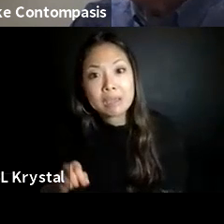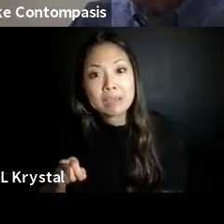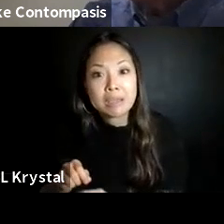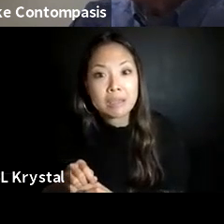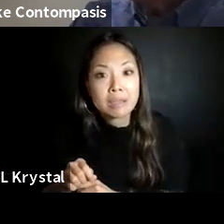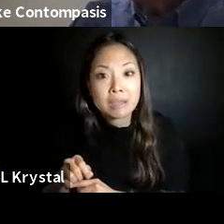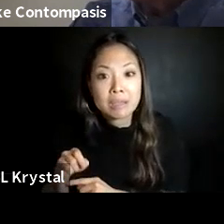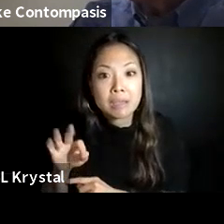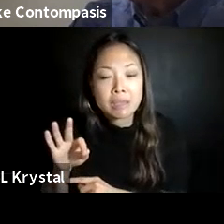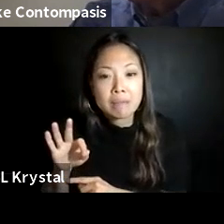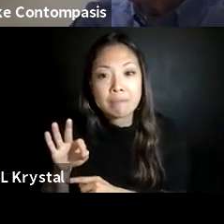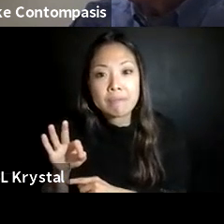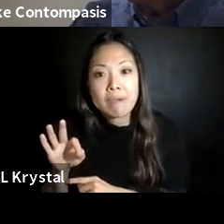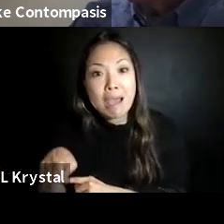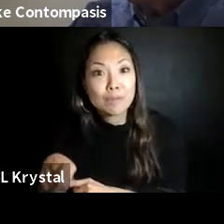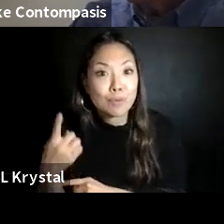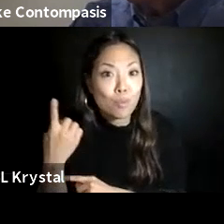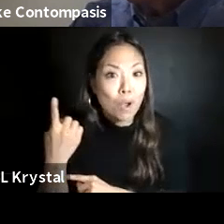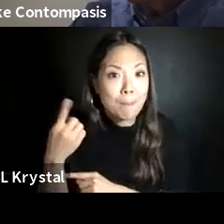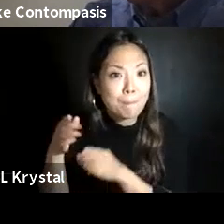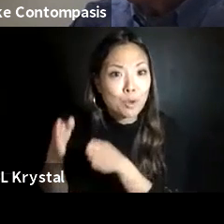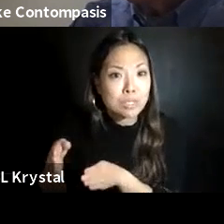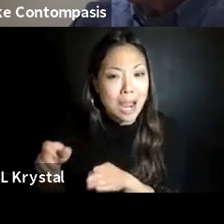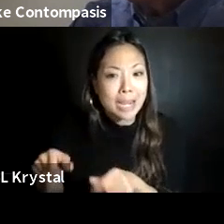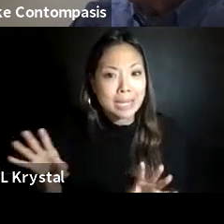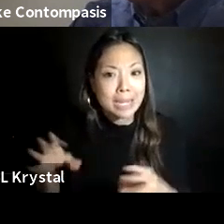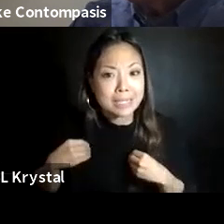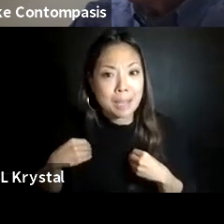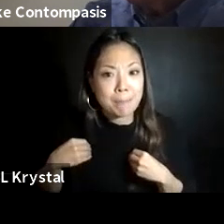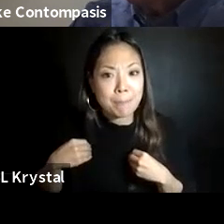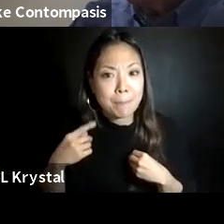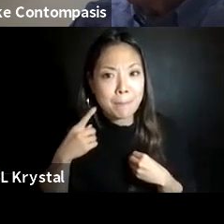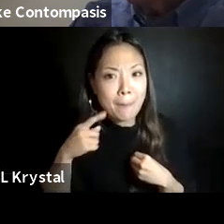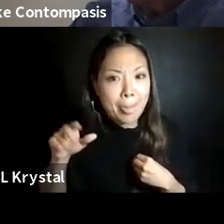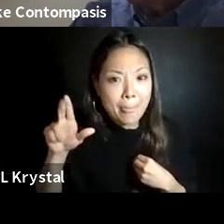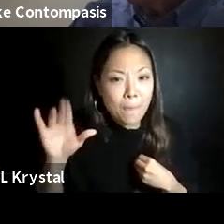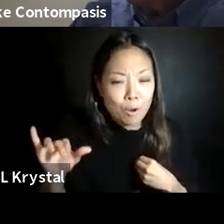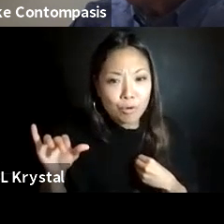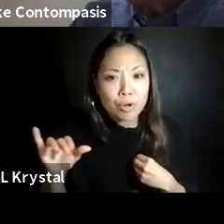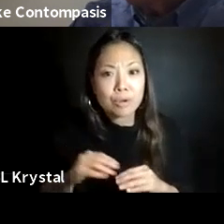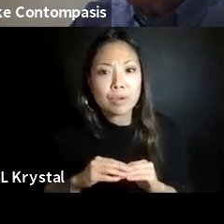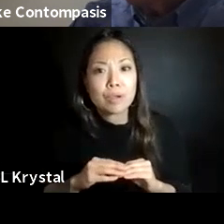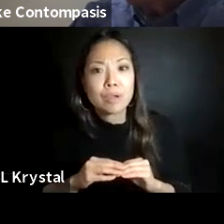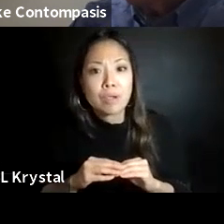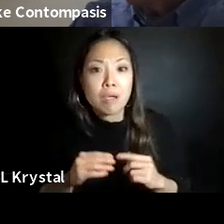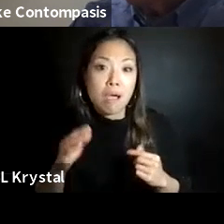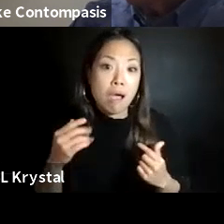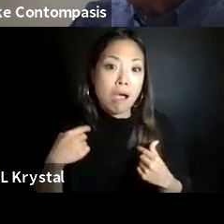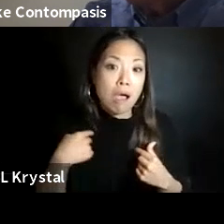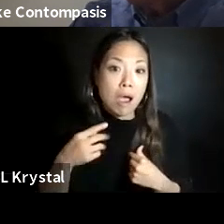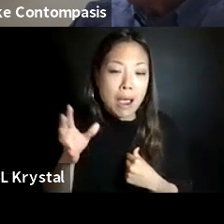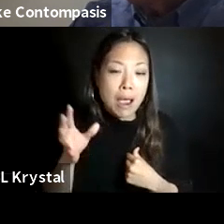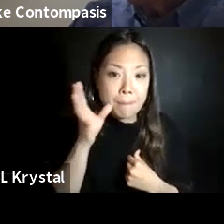person I can accept, okay, for the lottery. And just a quick disclaimer, I'm a parent of an AWC